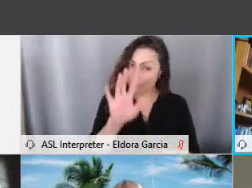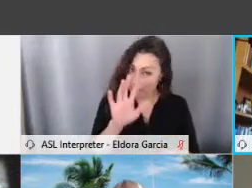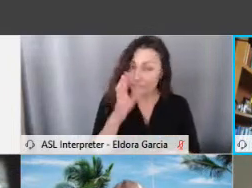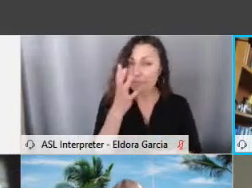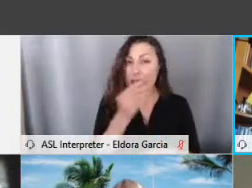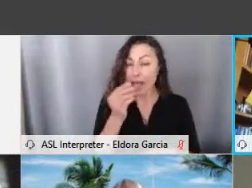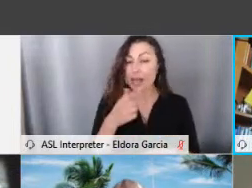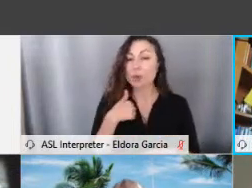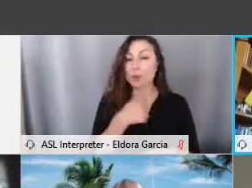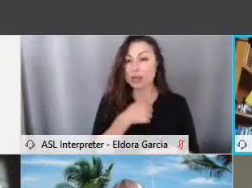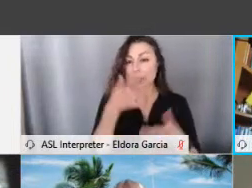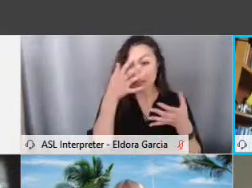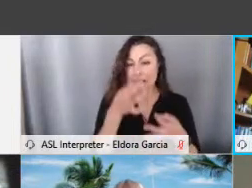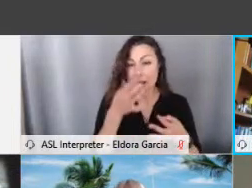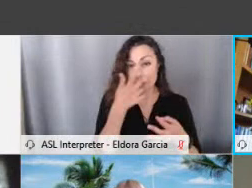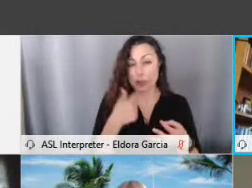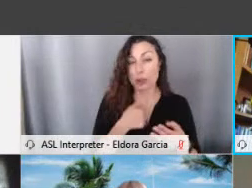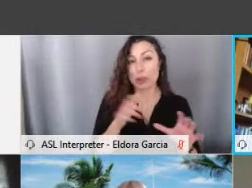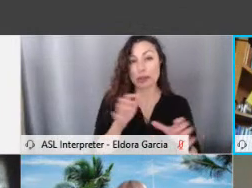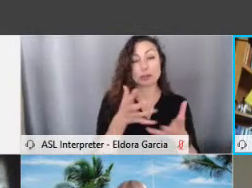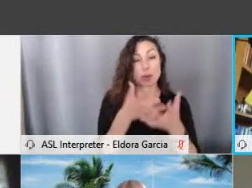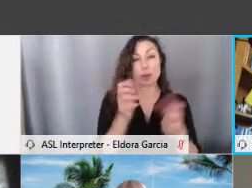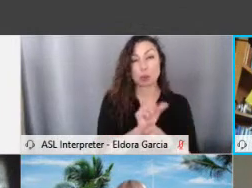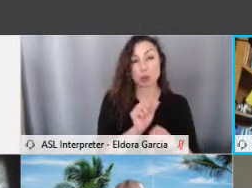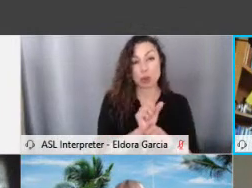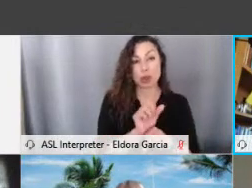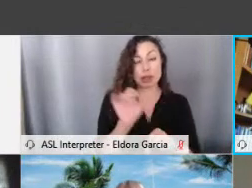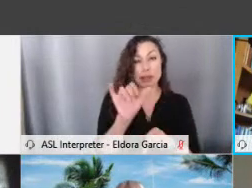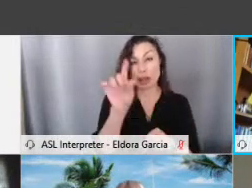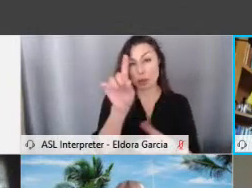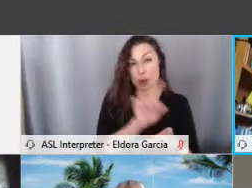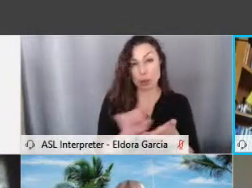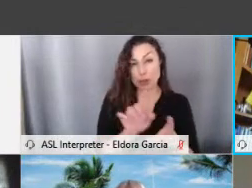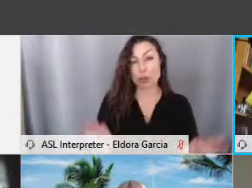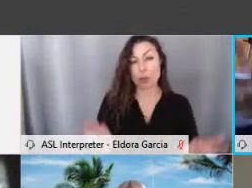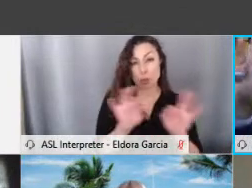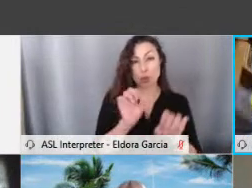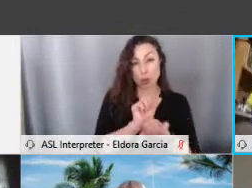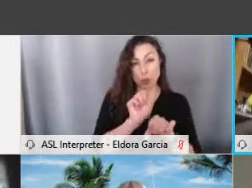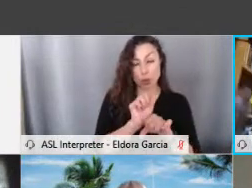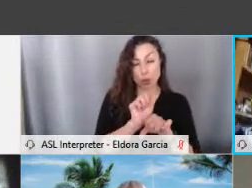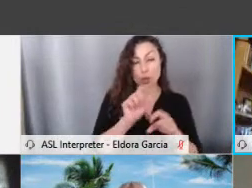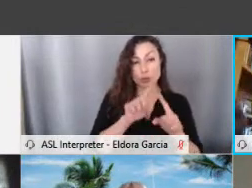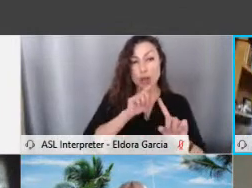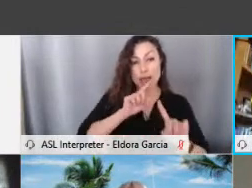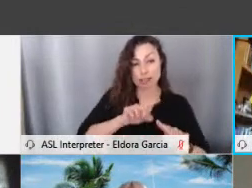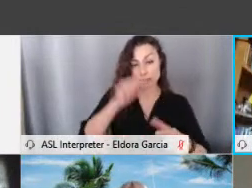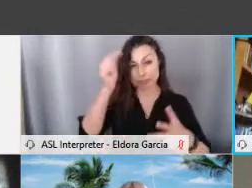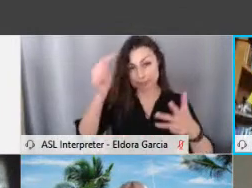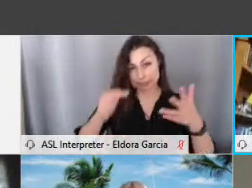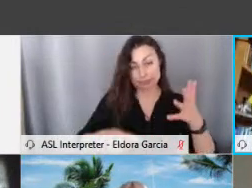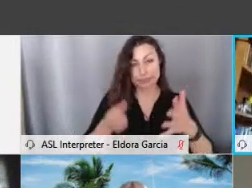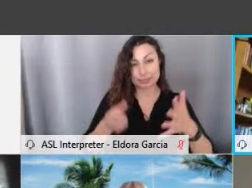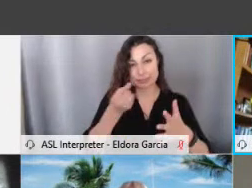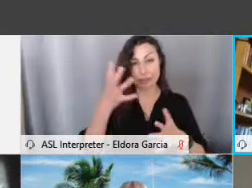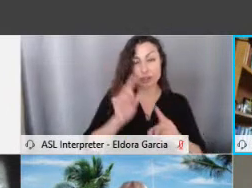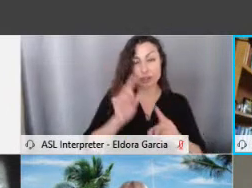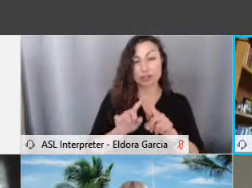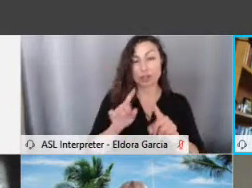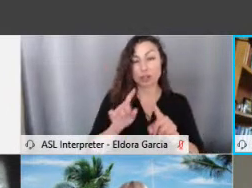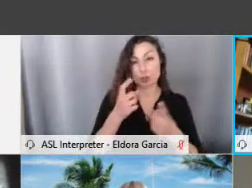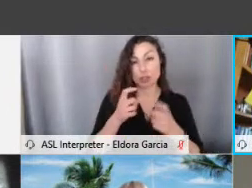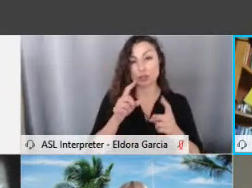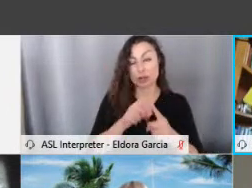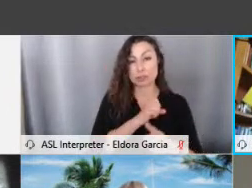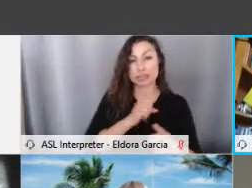we decided, because we did so much work, it was like a week's worth of work to answer these dozens of questions. We're